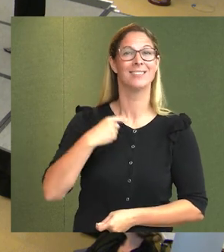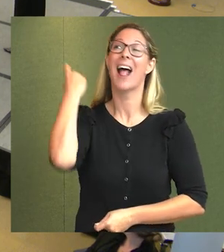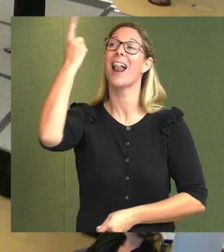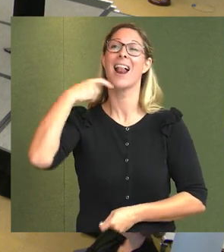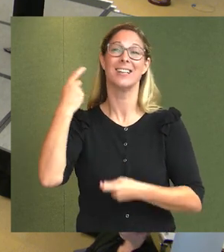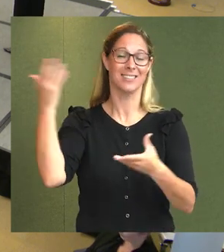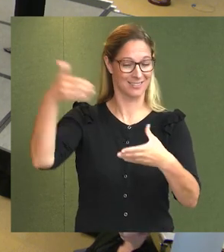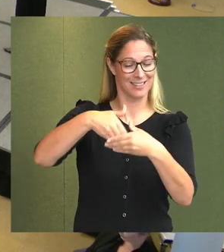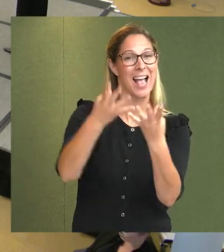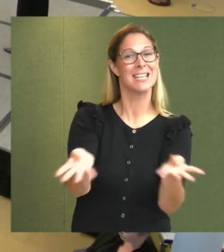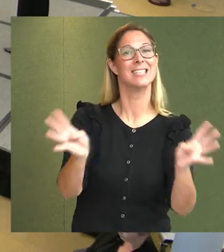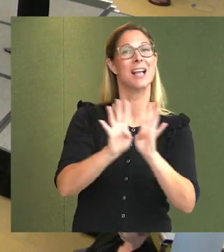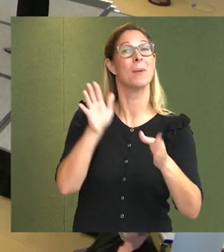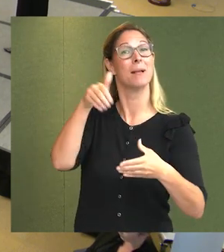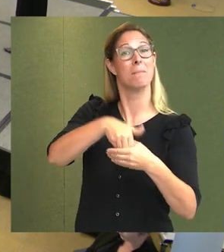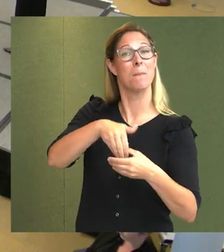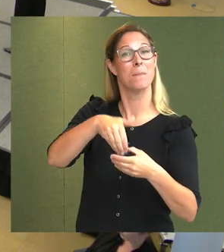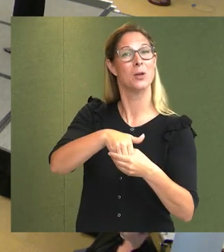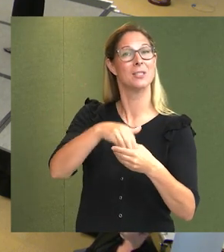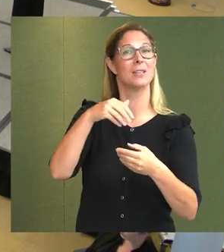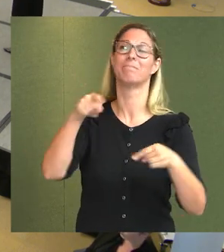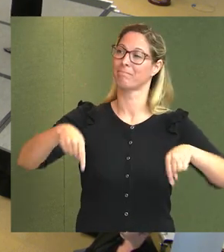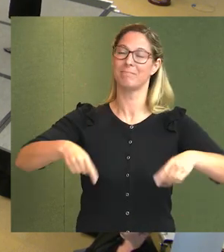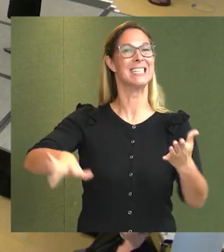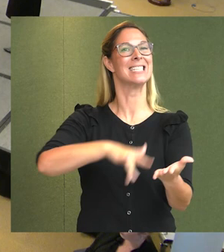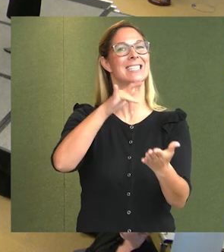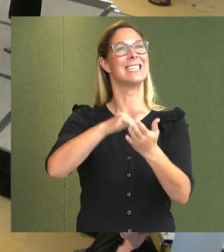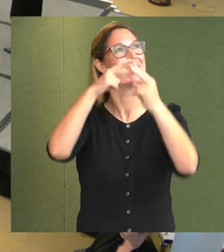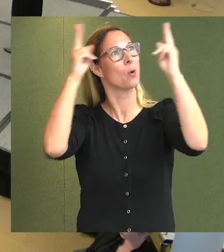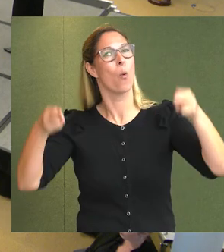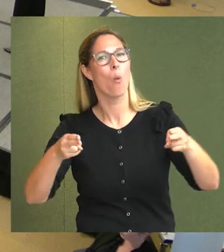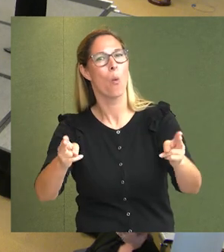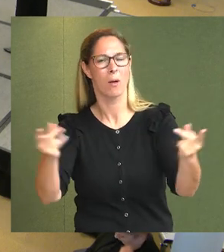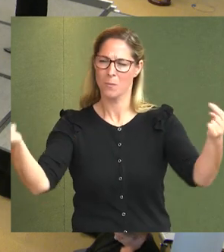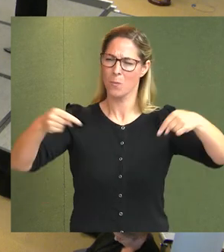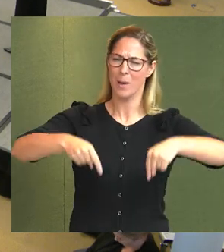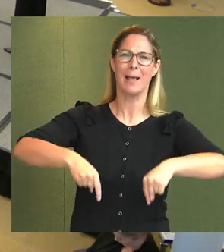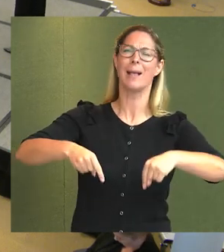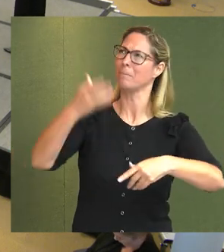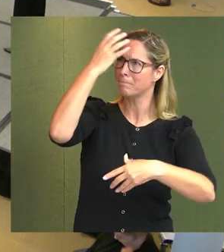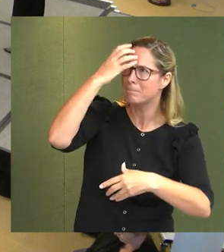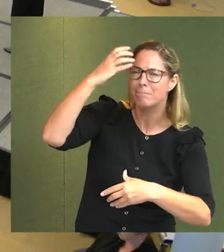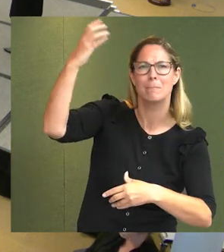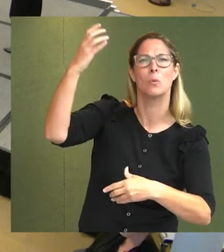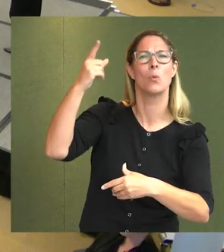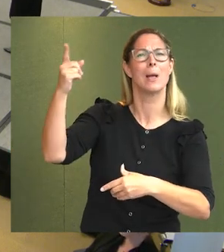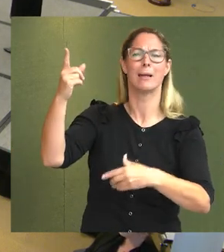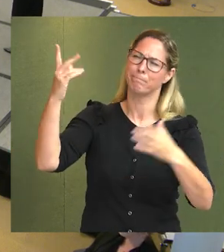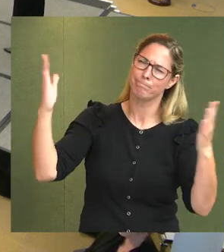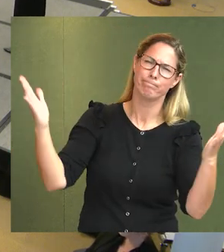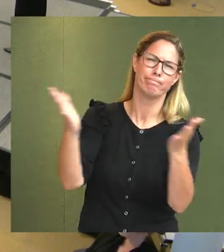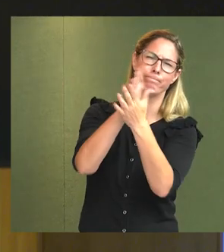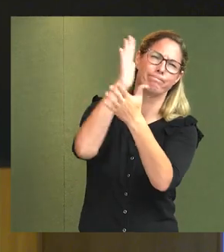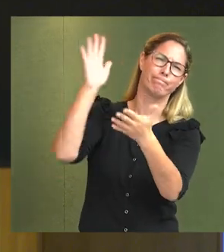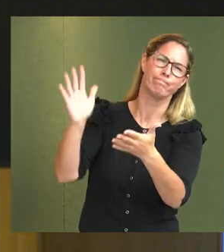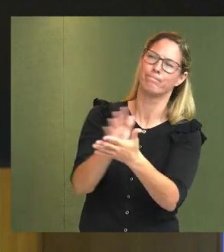City Hall. We are here to celebrate the life of Her Majesty Queen Elizabeth II and pay tribute